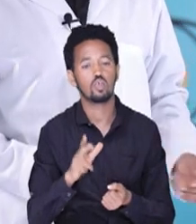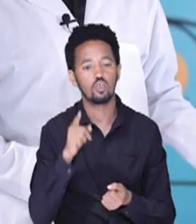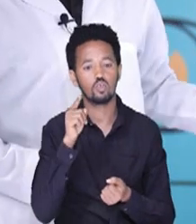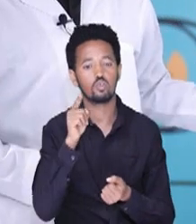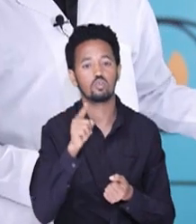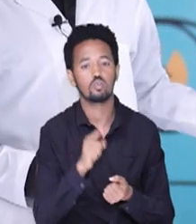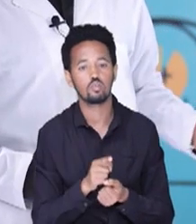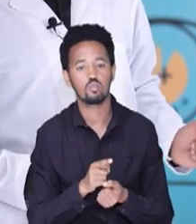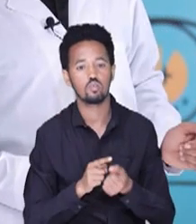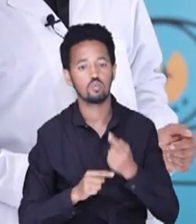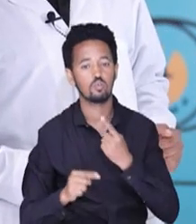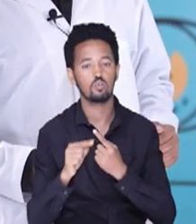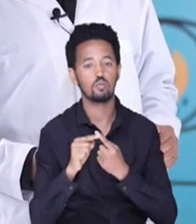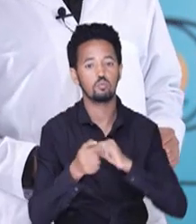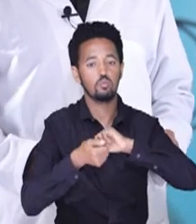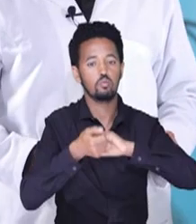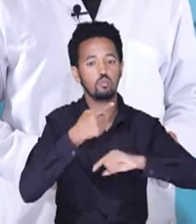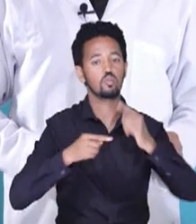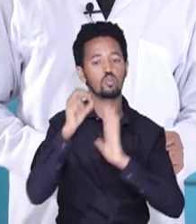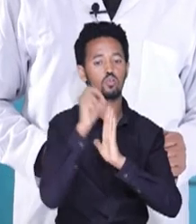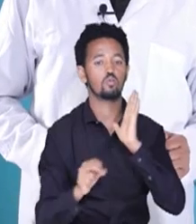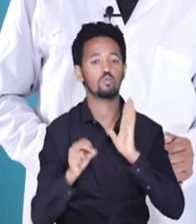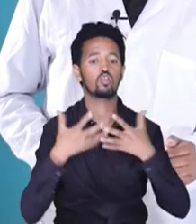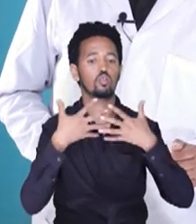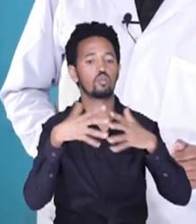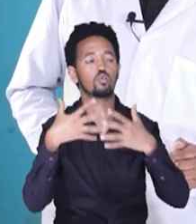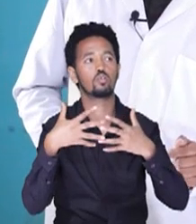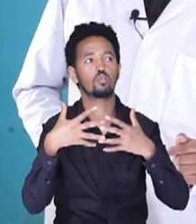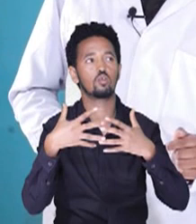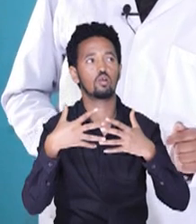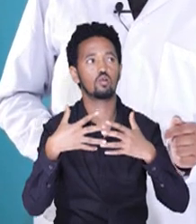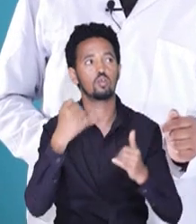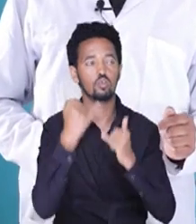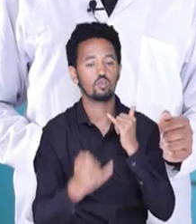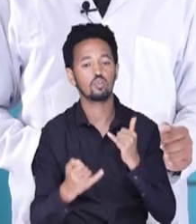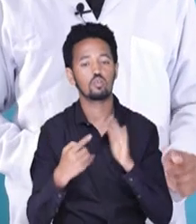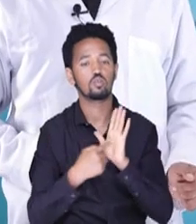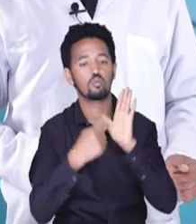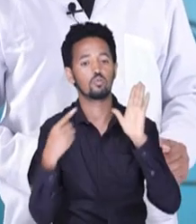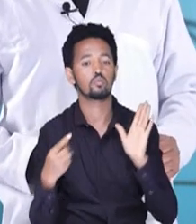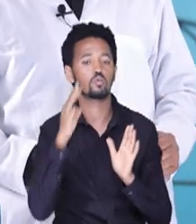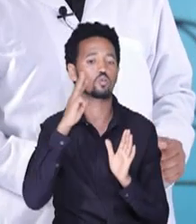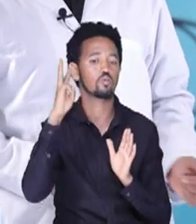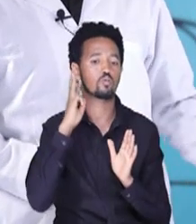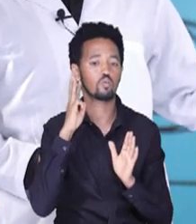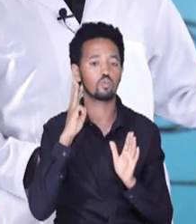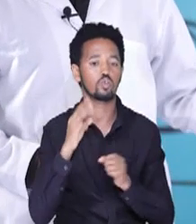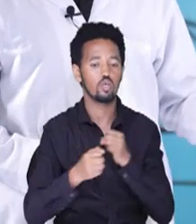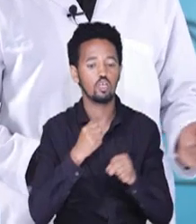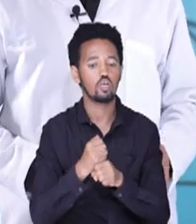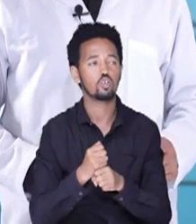consequence. Seventh, the Industrial Revolution. The last subtopic was the Age